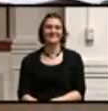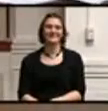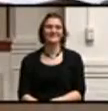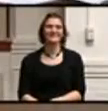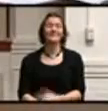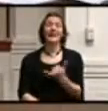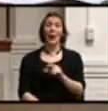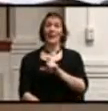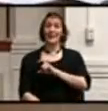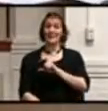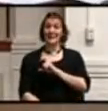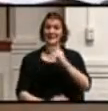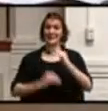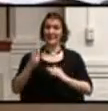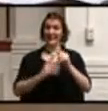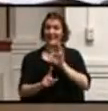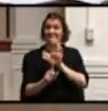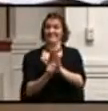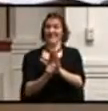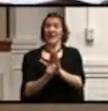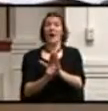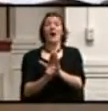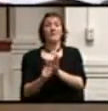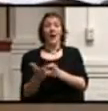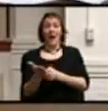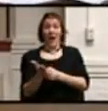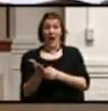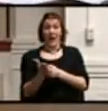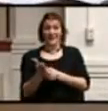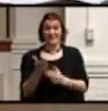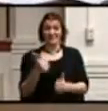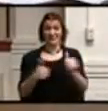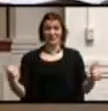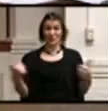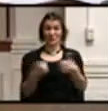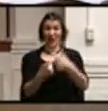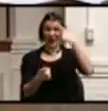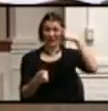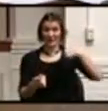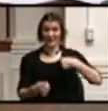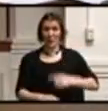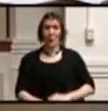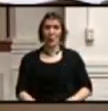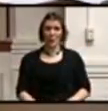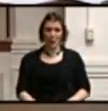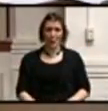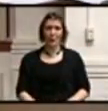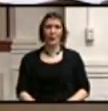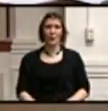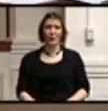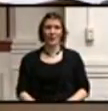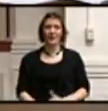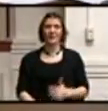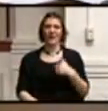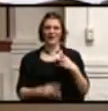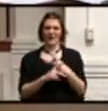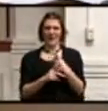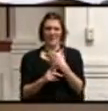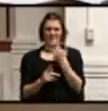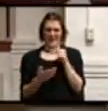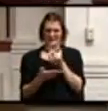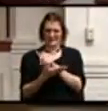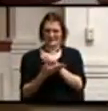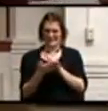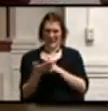Okay? Yep. Great. Thank you so much. Next is police. The police facility, I will say, was the most difficult to come to a plan that